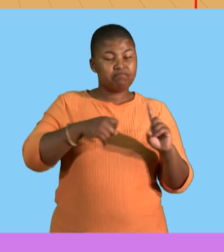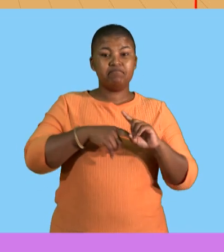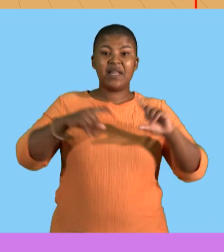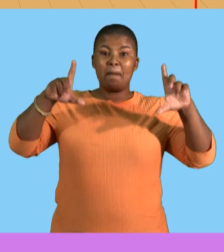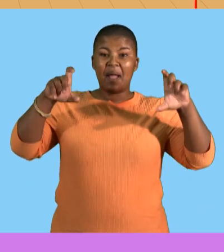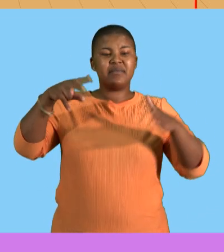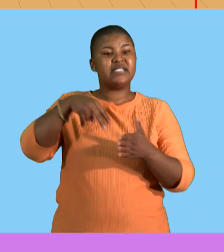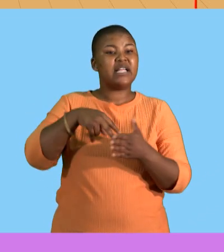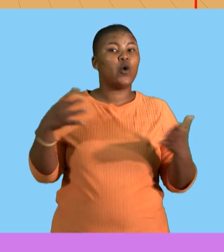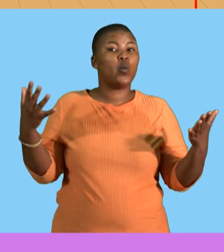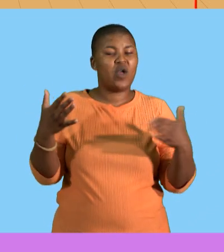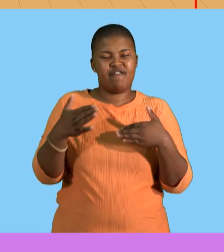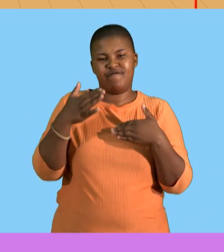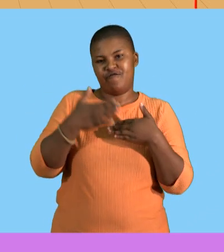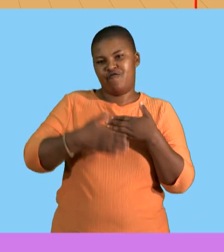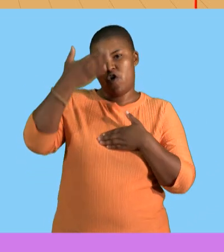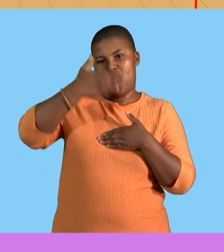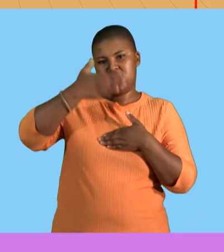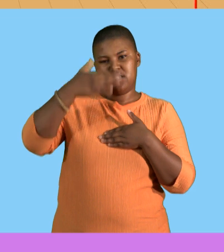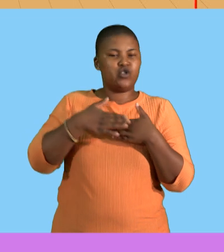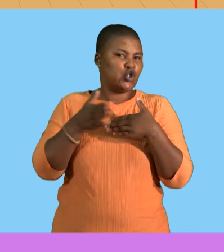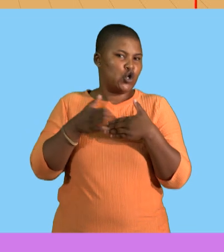standing at the front door